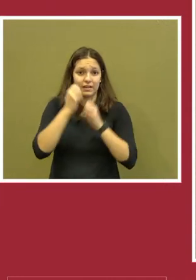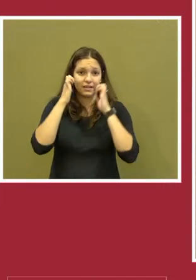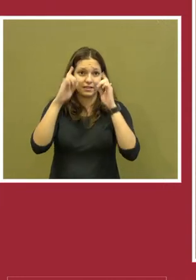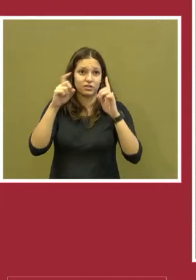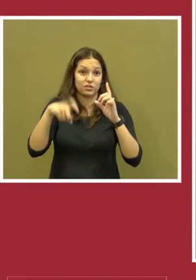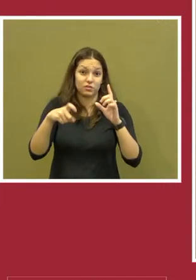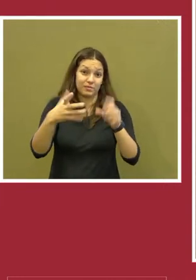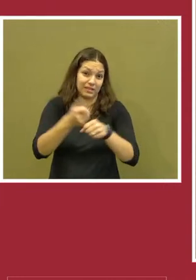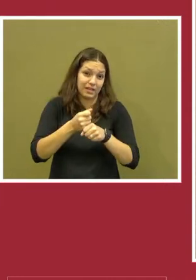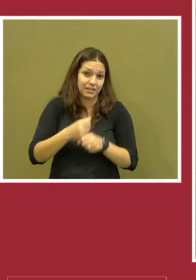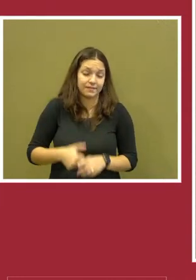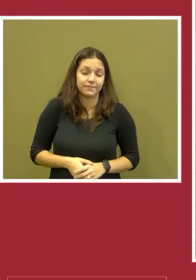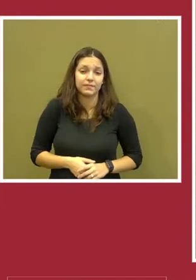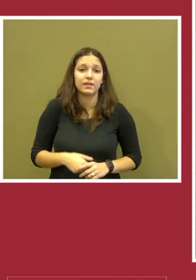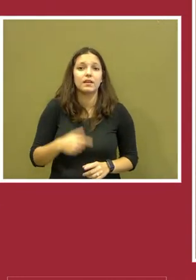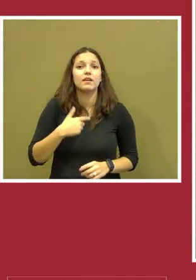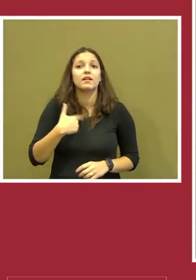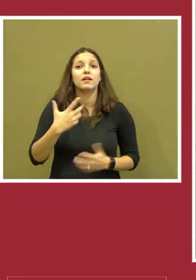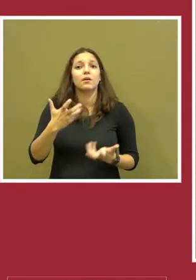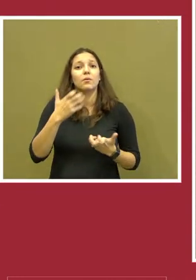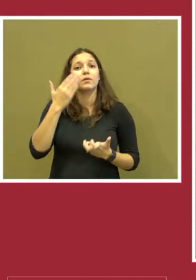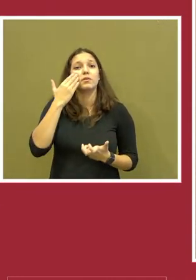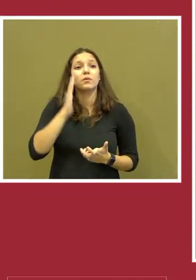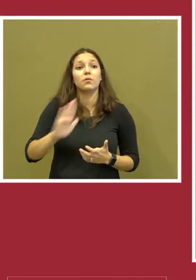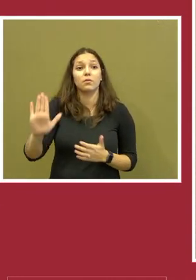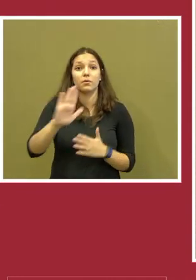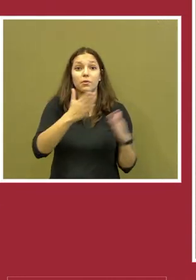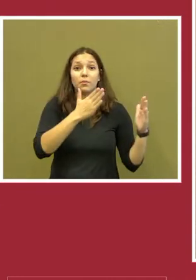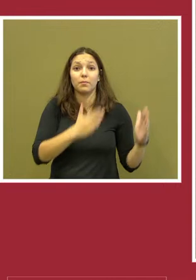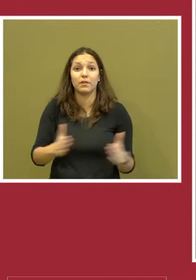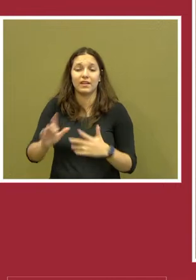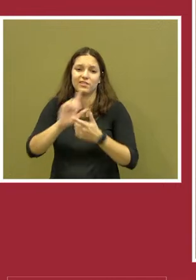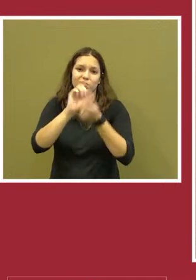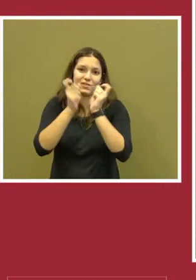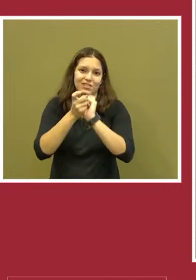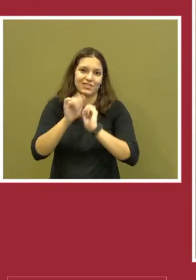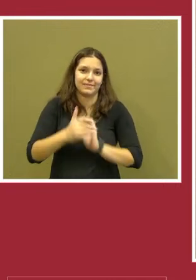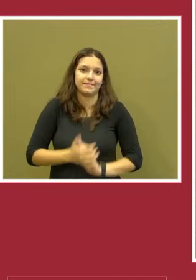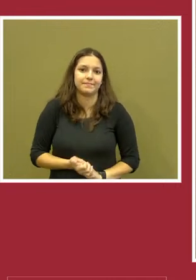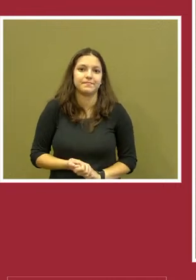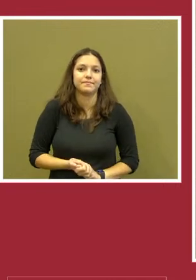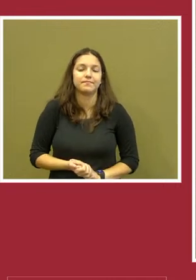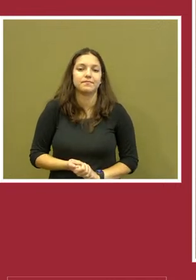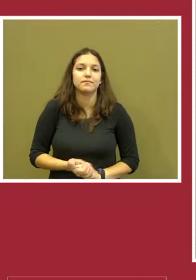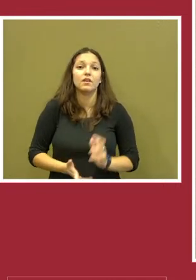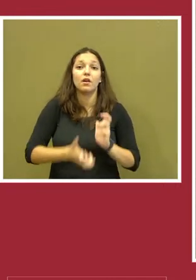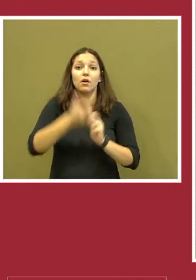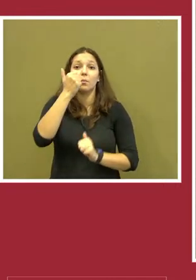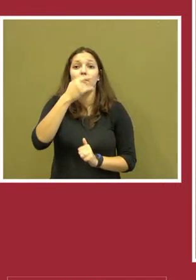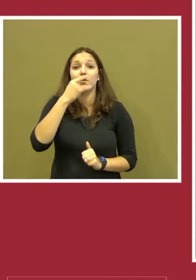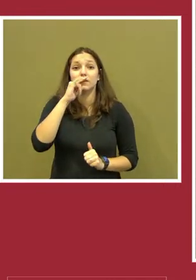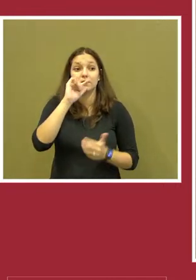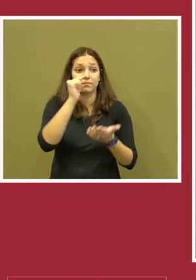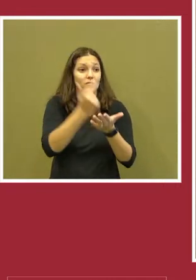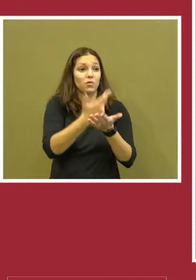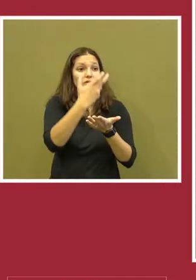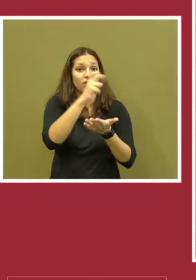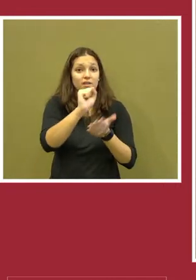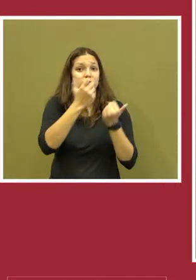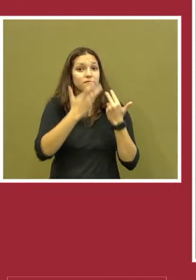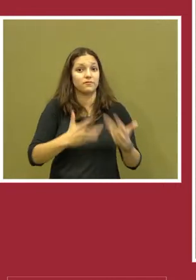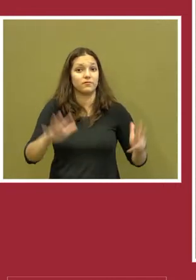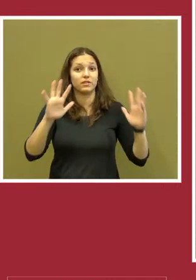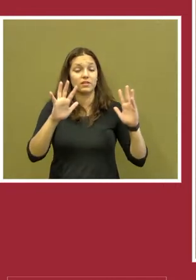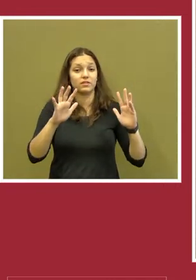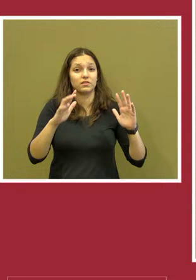should be getting. And I'd like to know what your plan is to change that. Most kids that come out of high school,